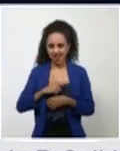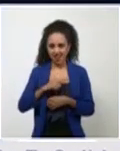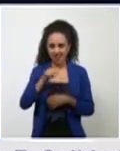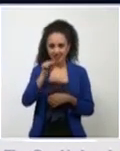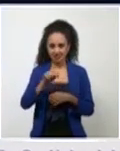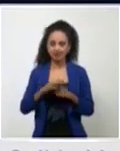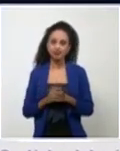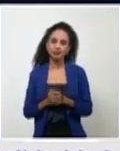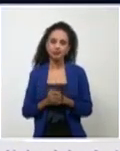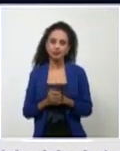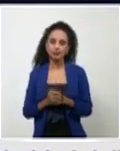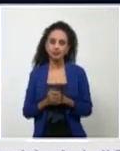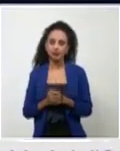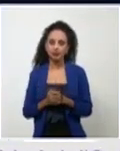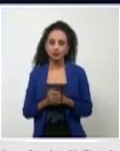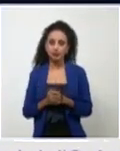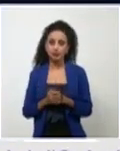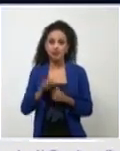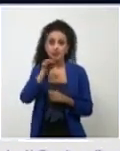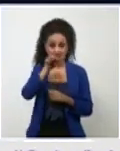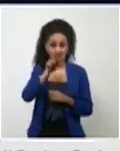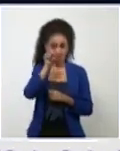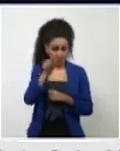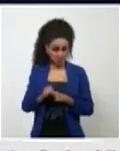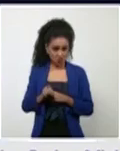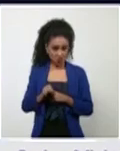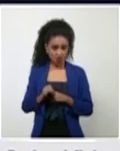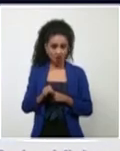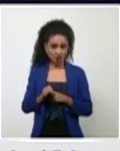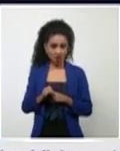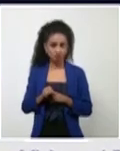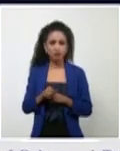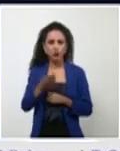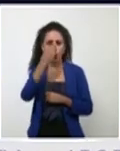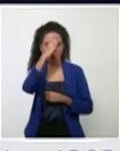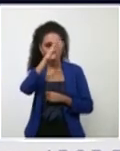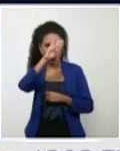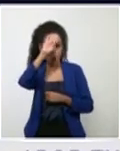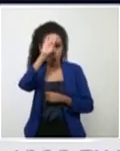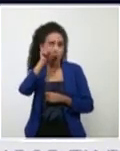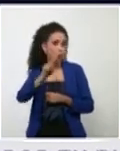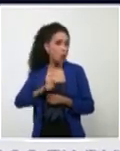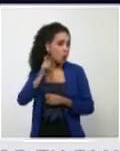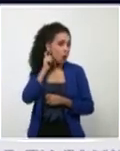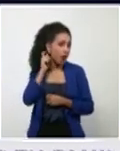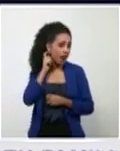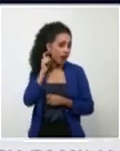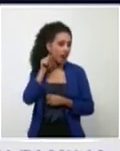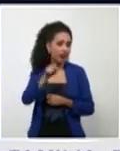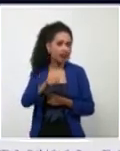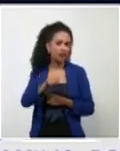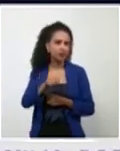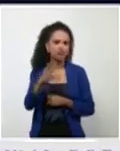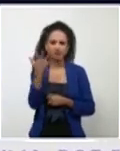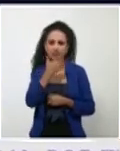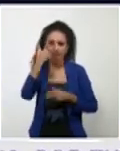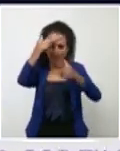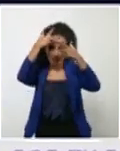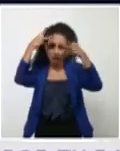of Giza. Now, this is a case of a Cuban